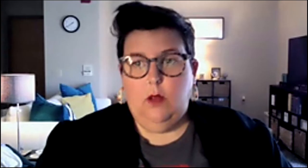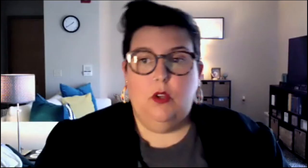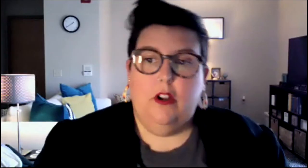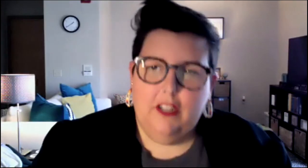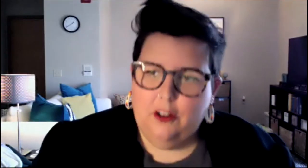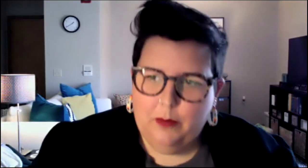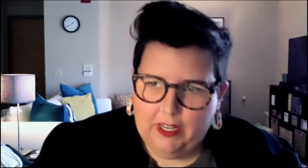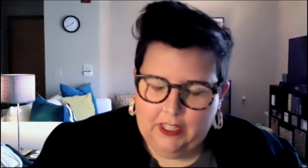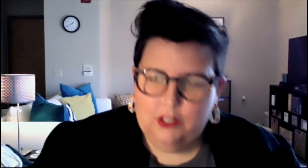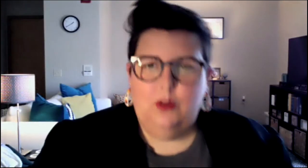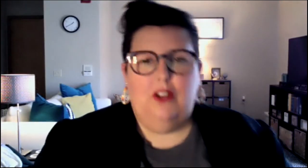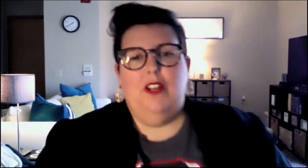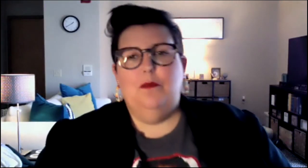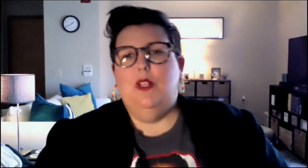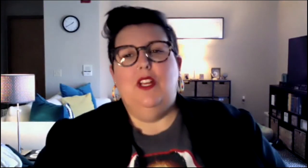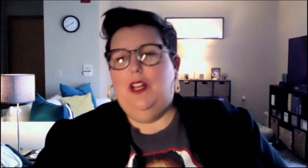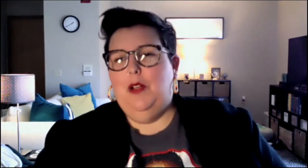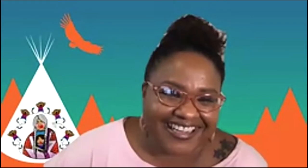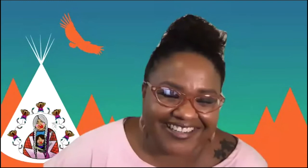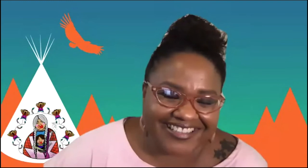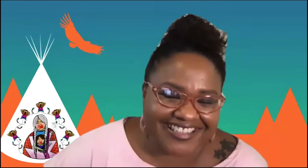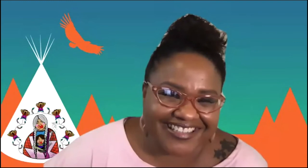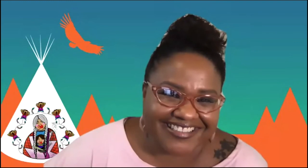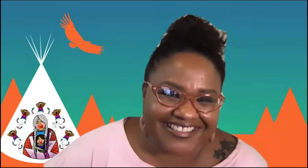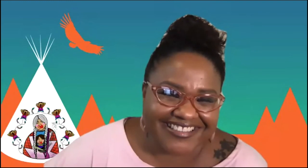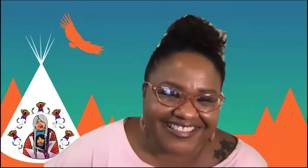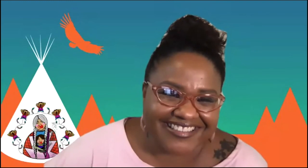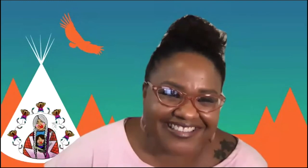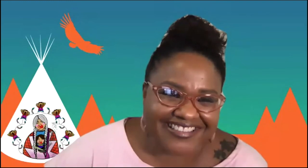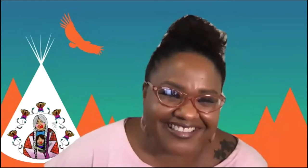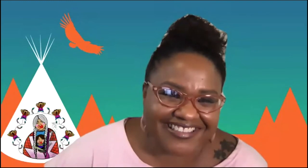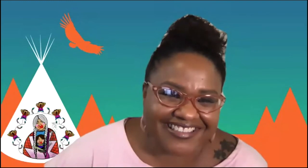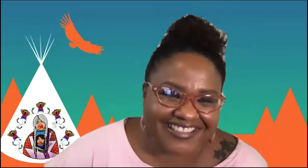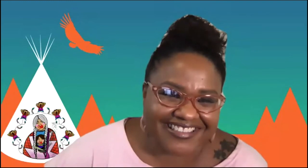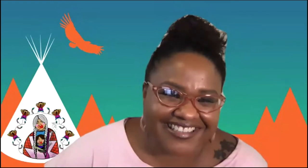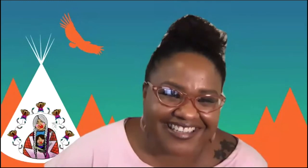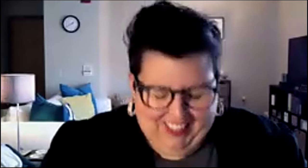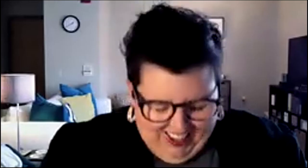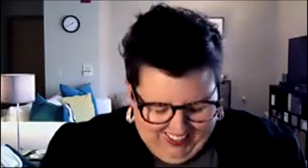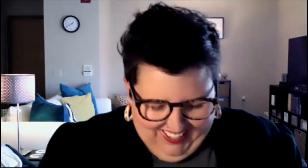1975? I'm sorry. Oh my God, I zoned out. Yeah, no, that's okay. I'm terrible.